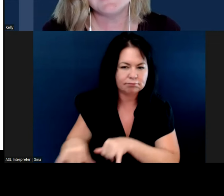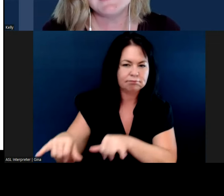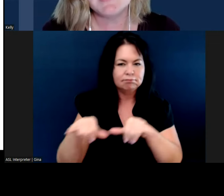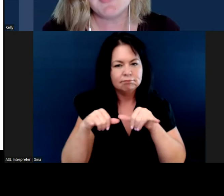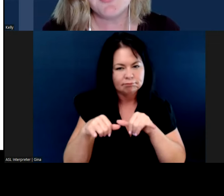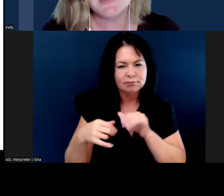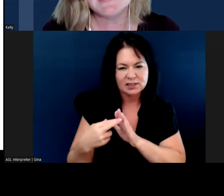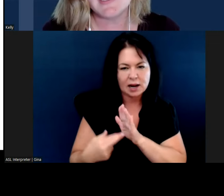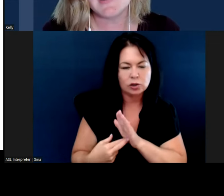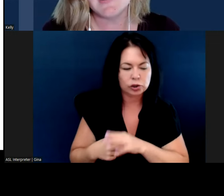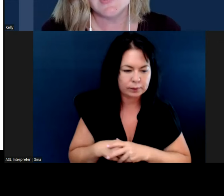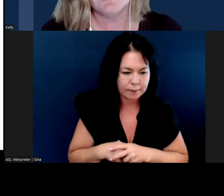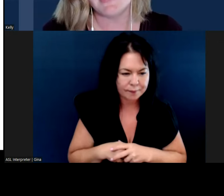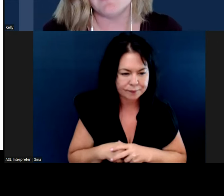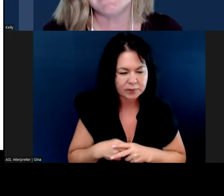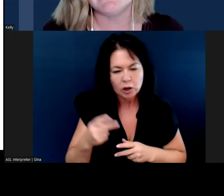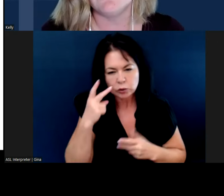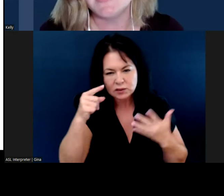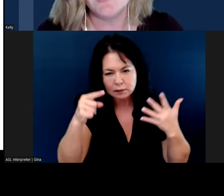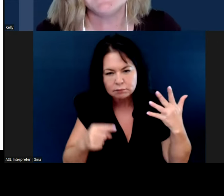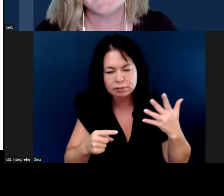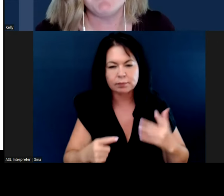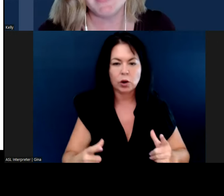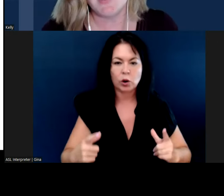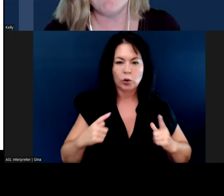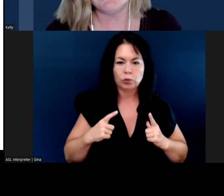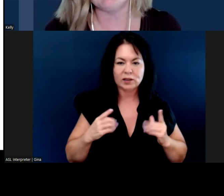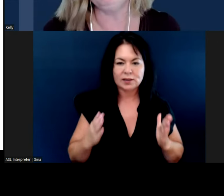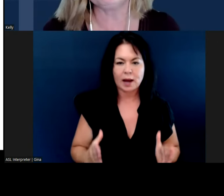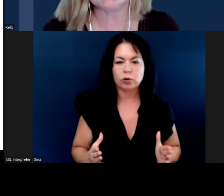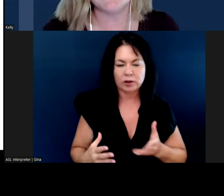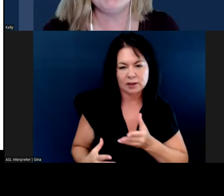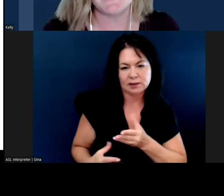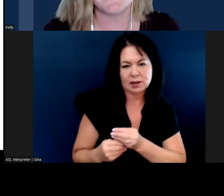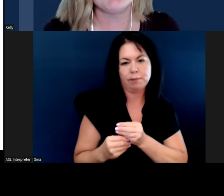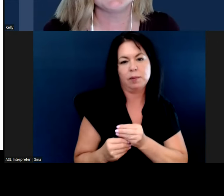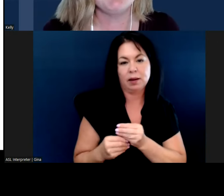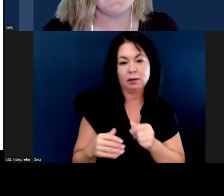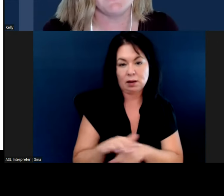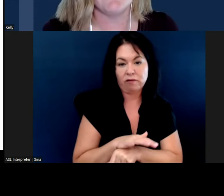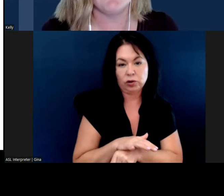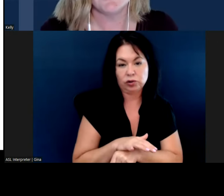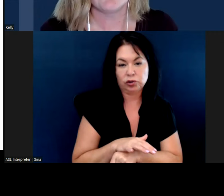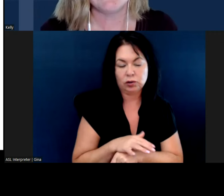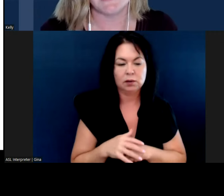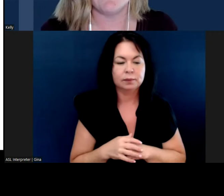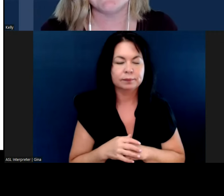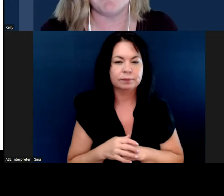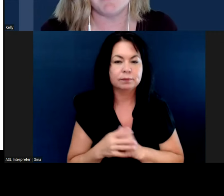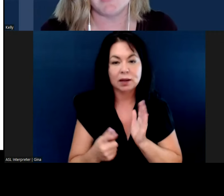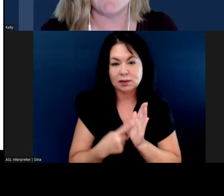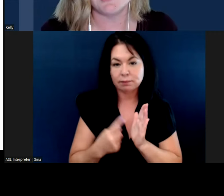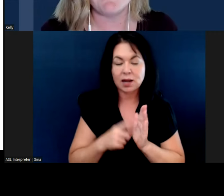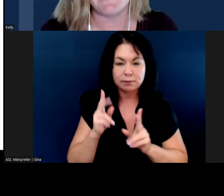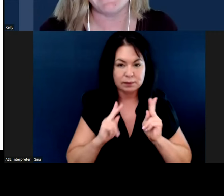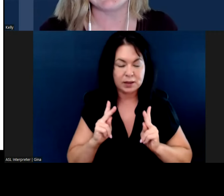So you'll see some other things there. Retiree supplement coverage. Sometimes people have retiree